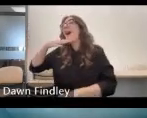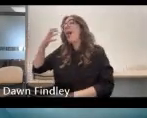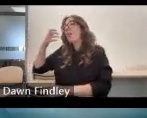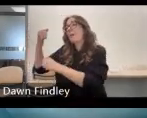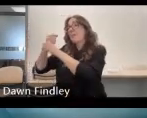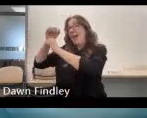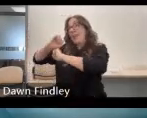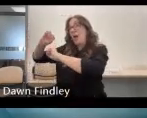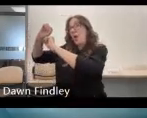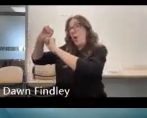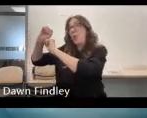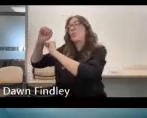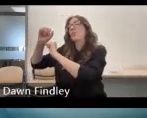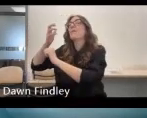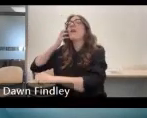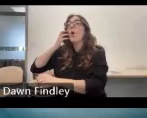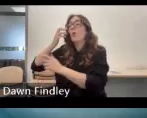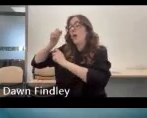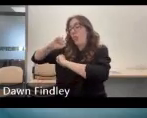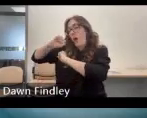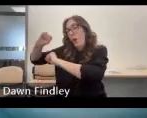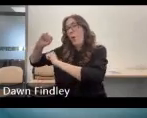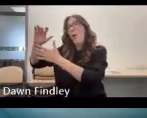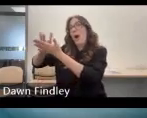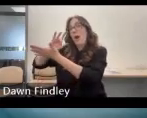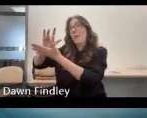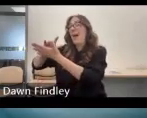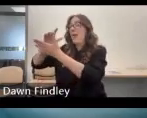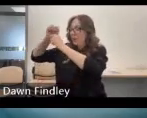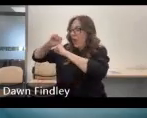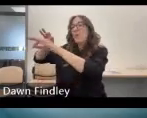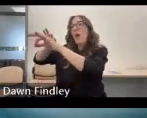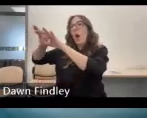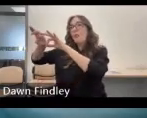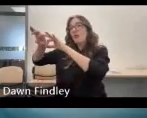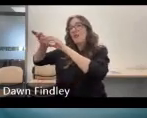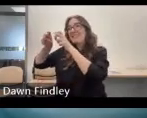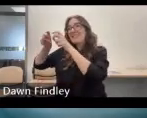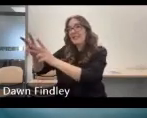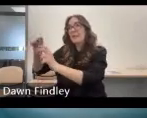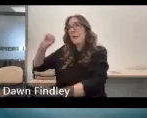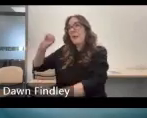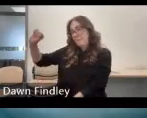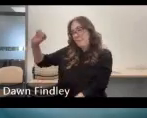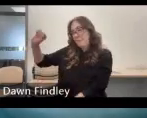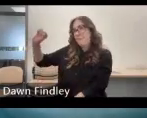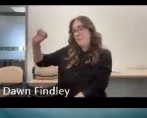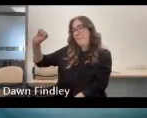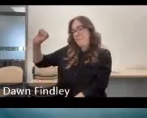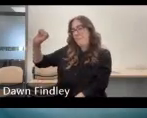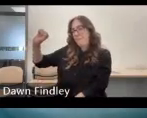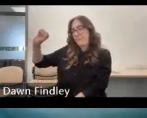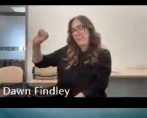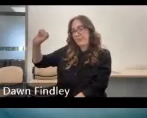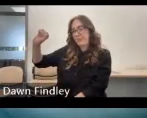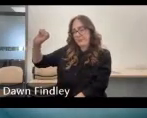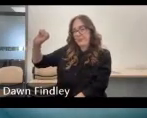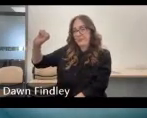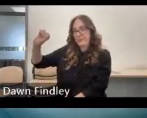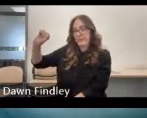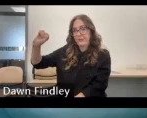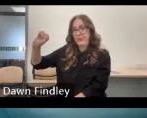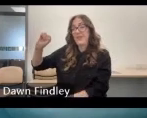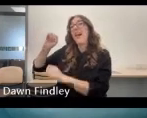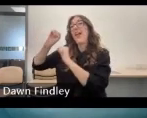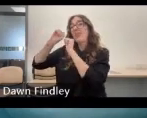they make their own iPads, they make their own operating system, they control very much how